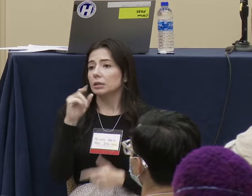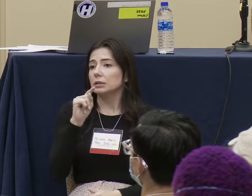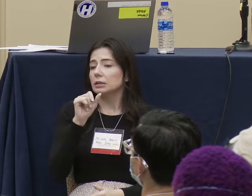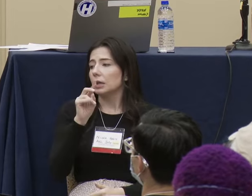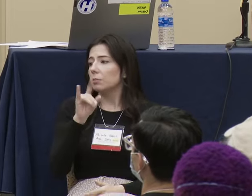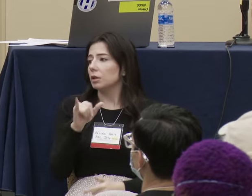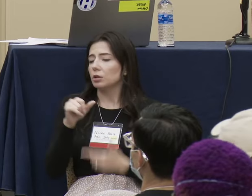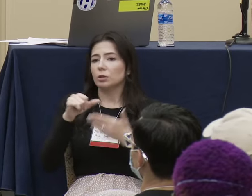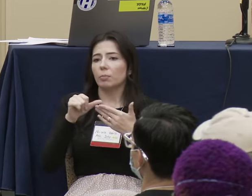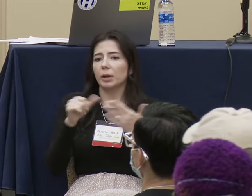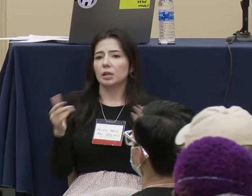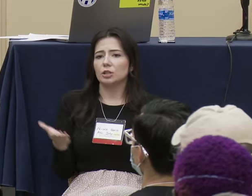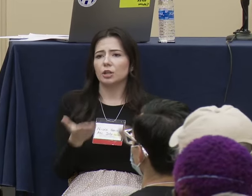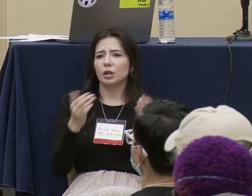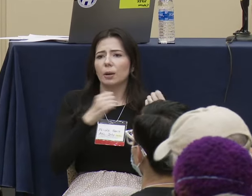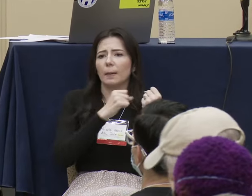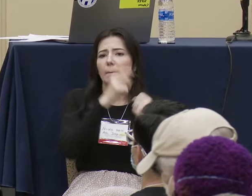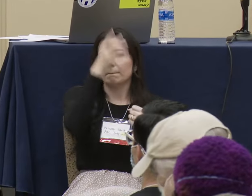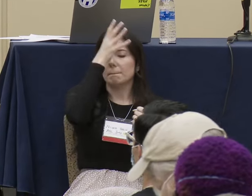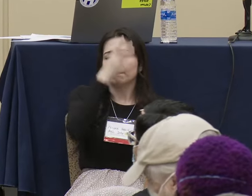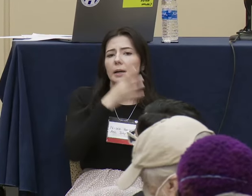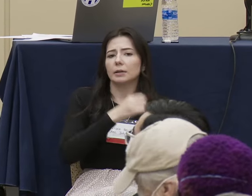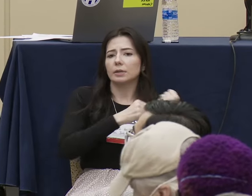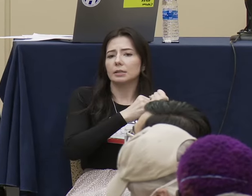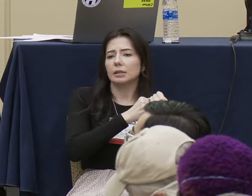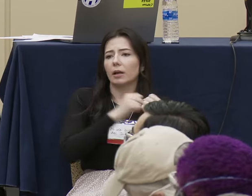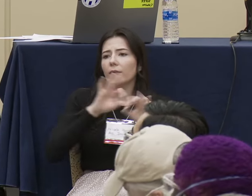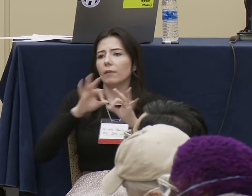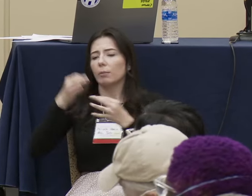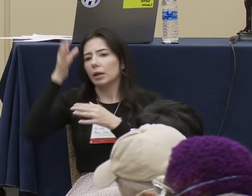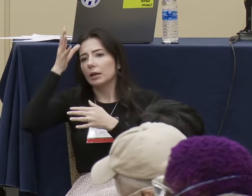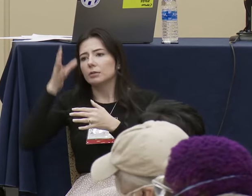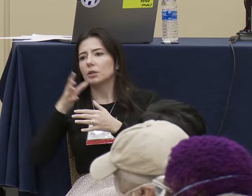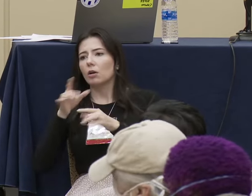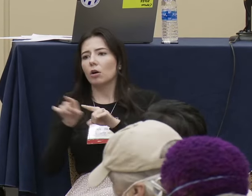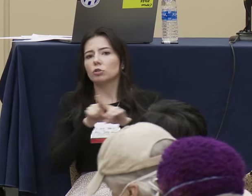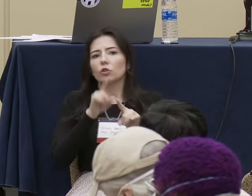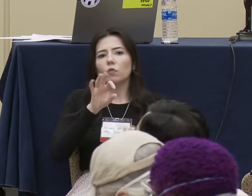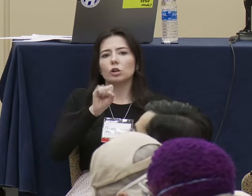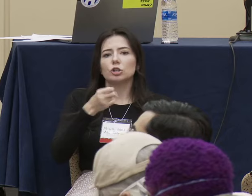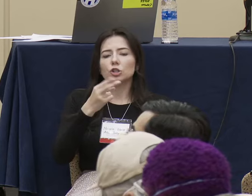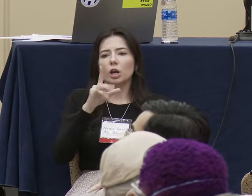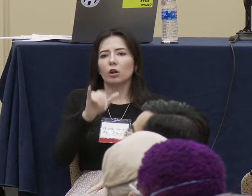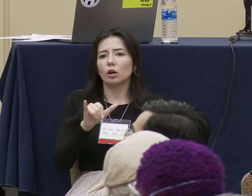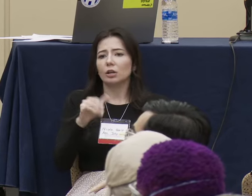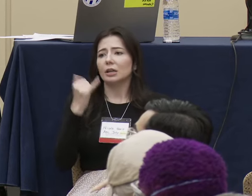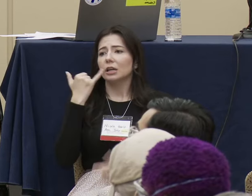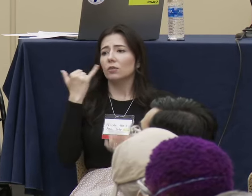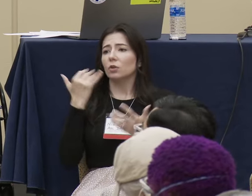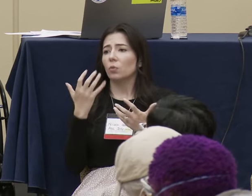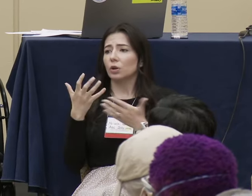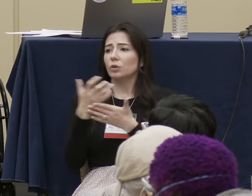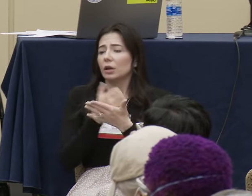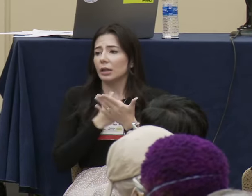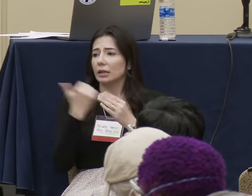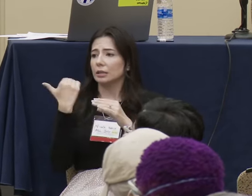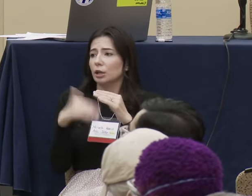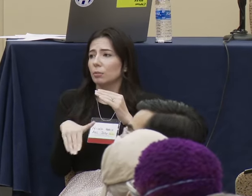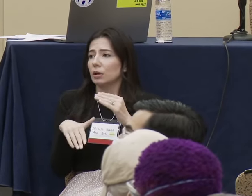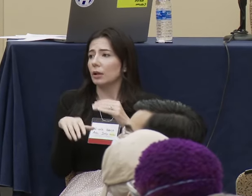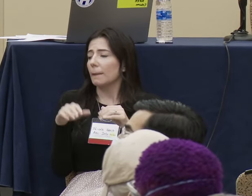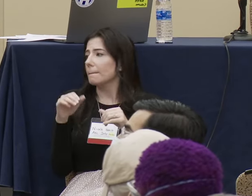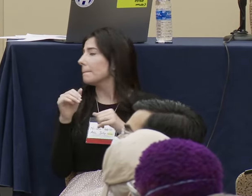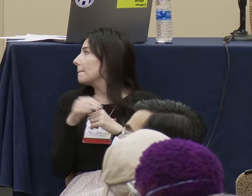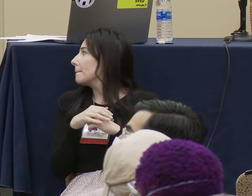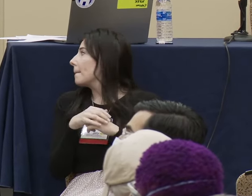page here that says parent advocacy and family advocacy, also for Cheryl. If you want to just collect, like, let's do this. I mean, you asked